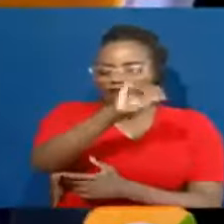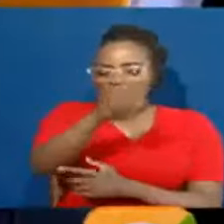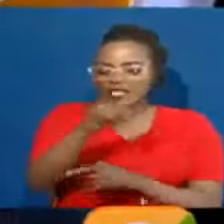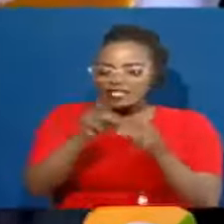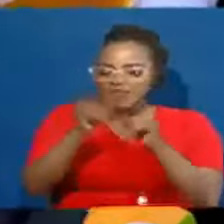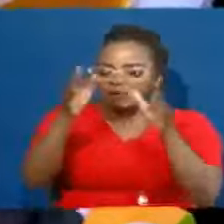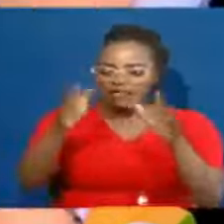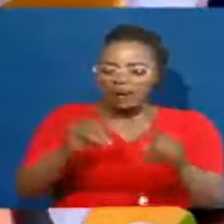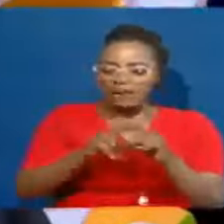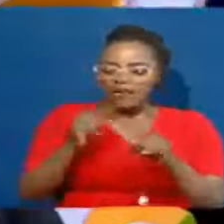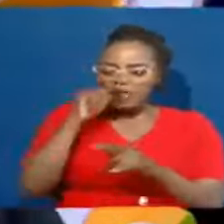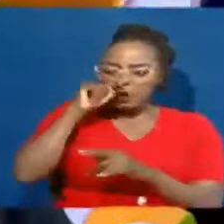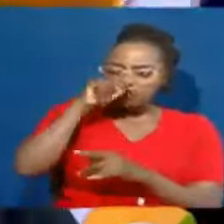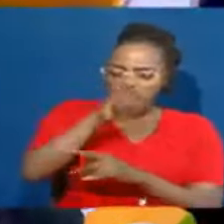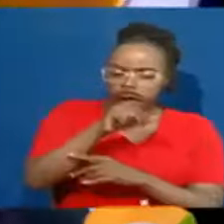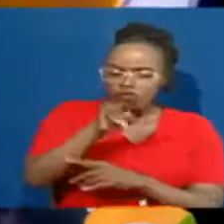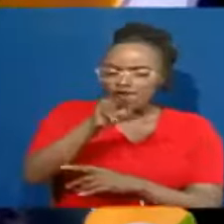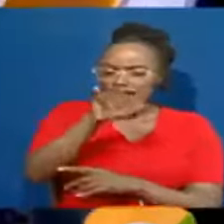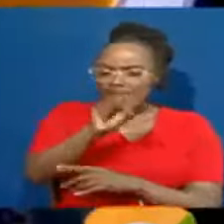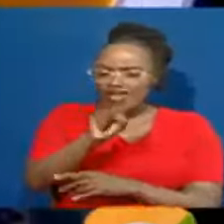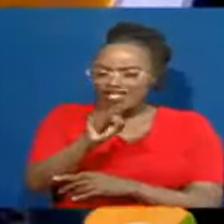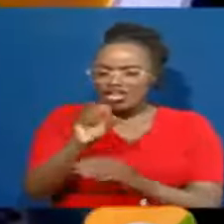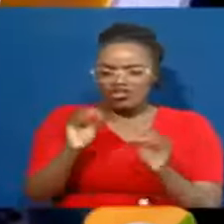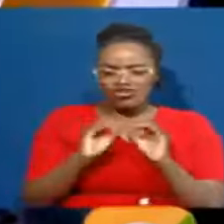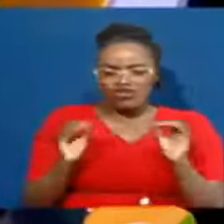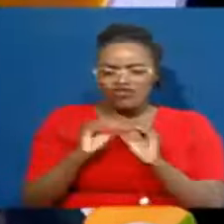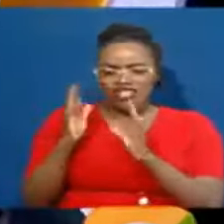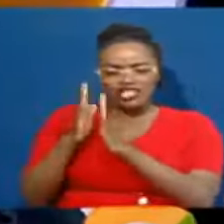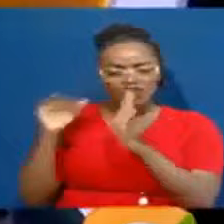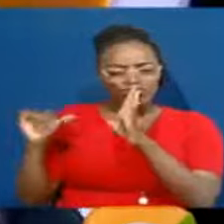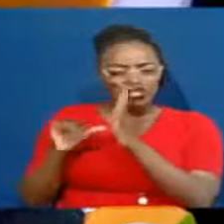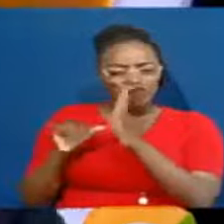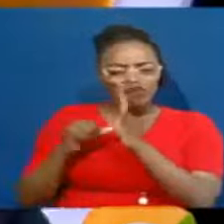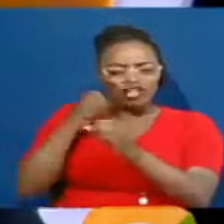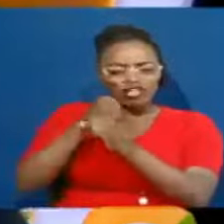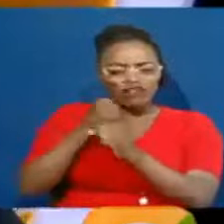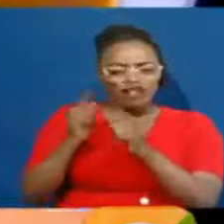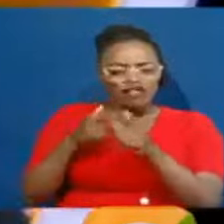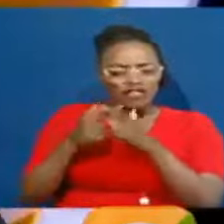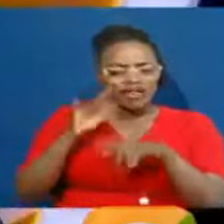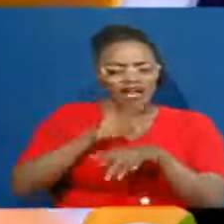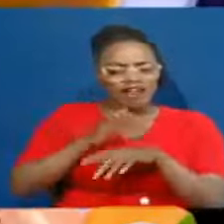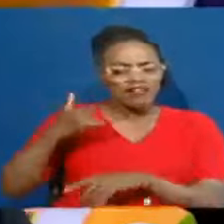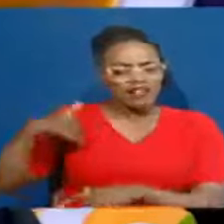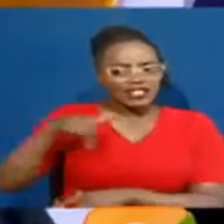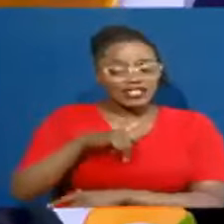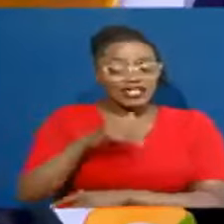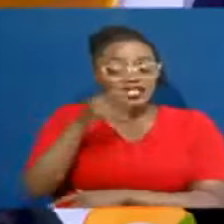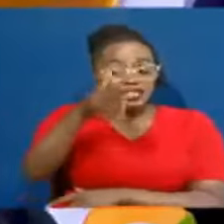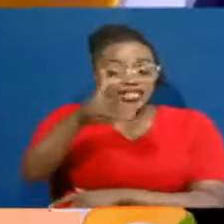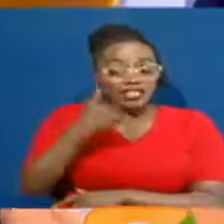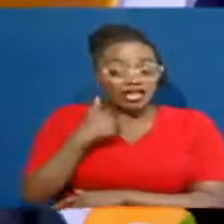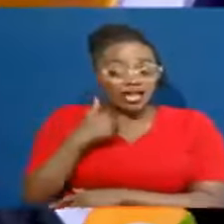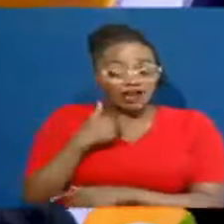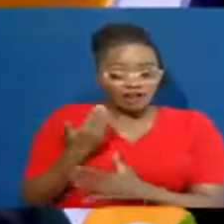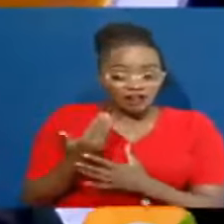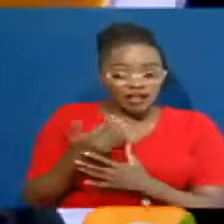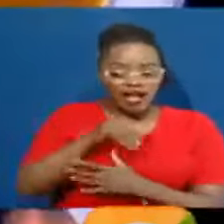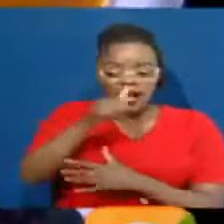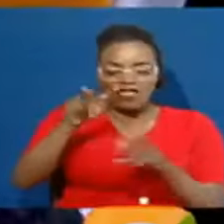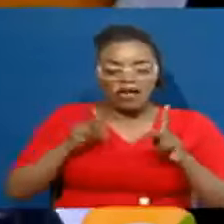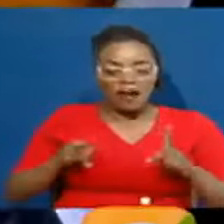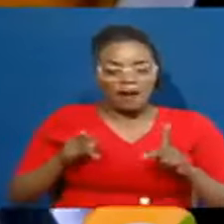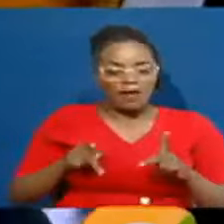person, lakini asingepiga ile. Sasa kwa sababu ya insecurity kwetu, akifanya hivyo anatuumiza, kwa sababu kule pia mimi nina Mpeketoni na na watu